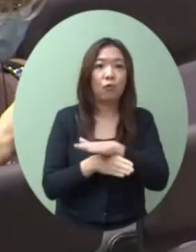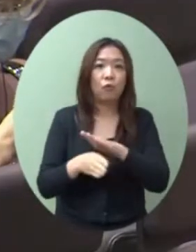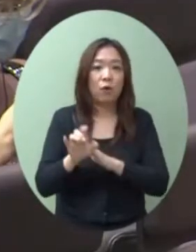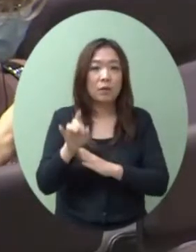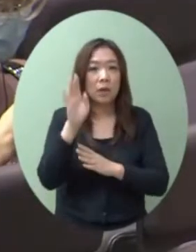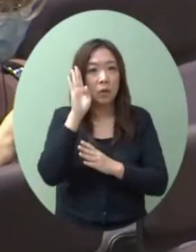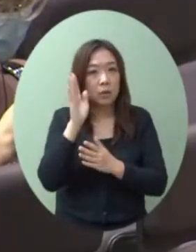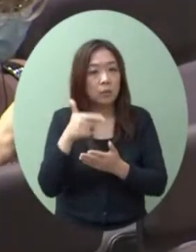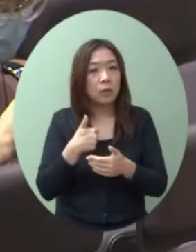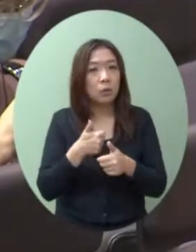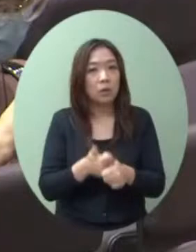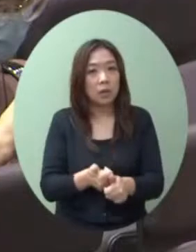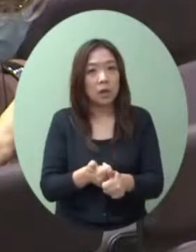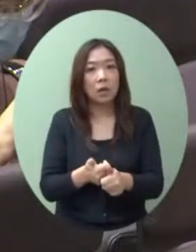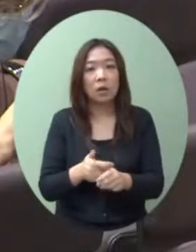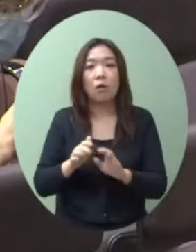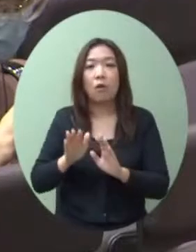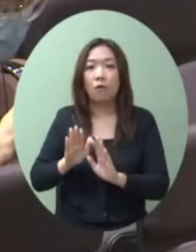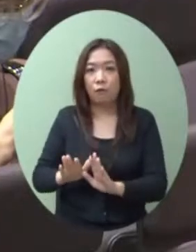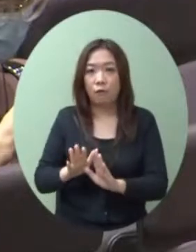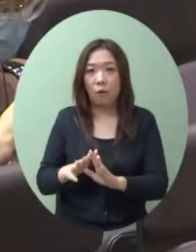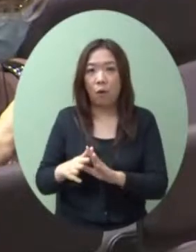is a problem?